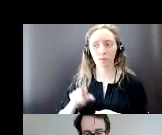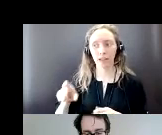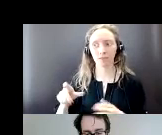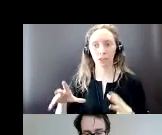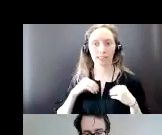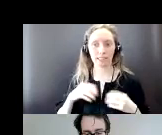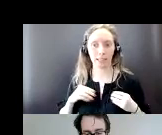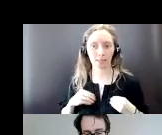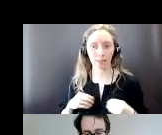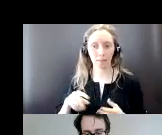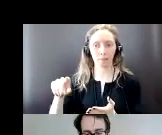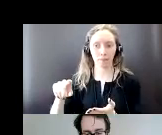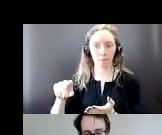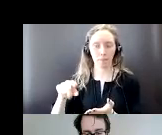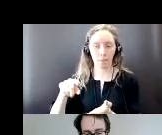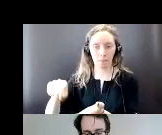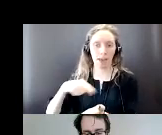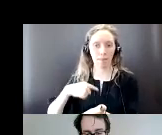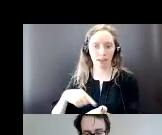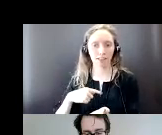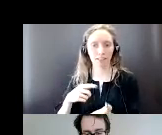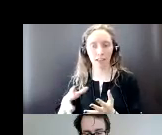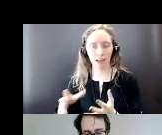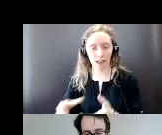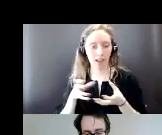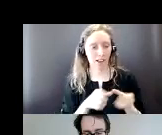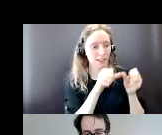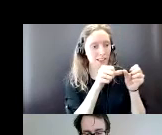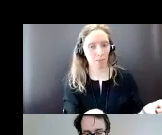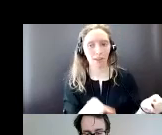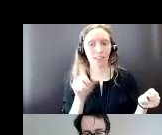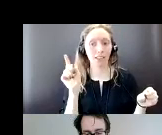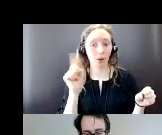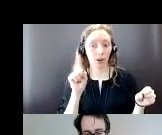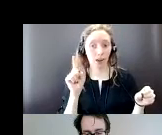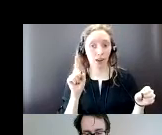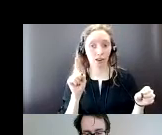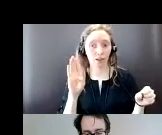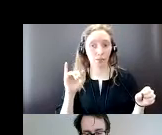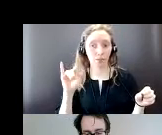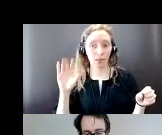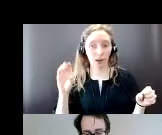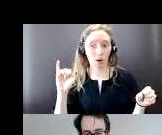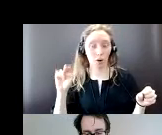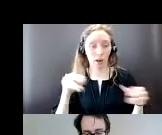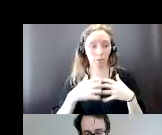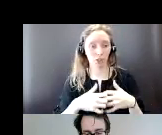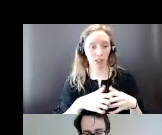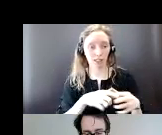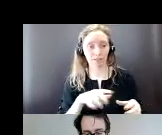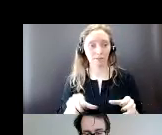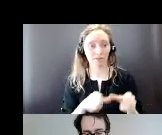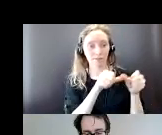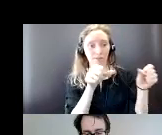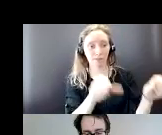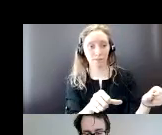from clients and take those payments and deposit them into a Bitcoin machine. So